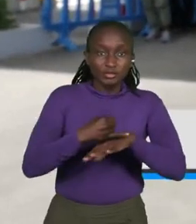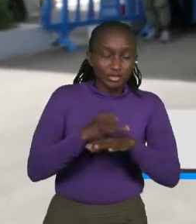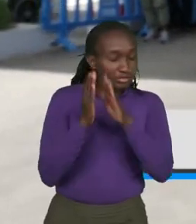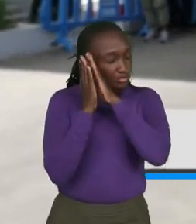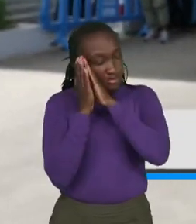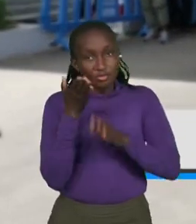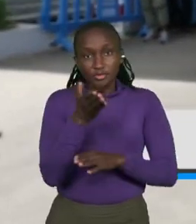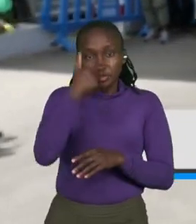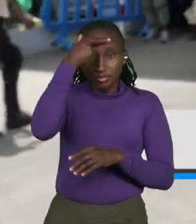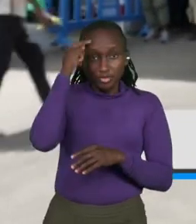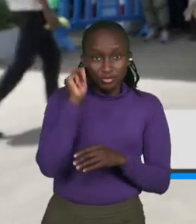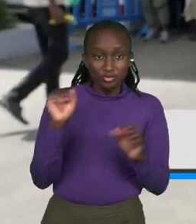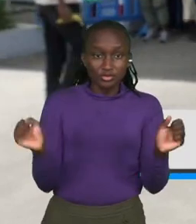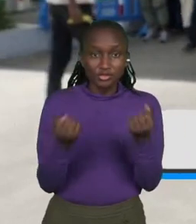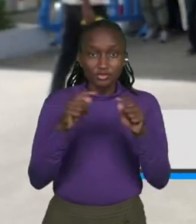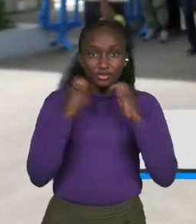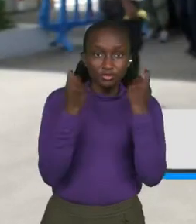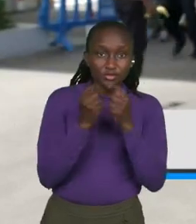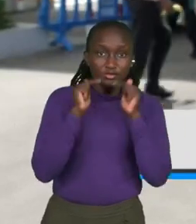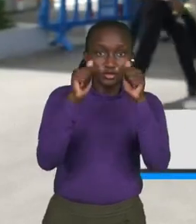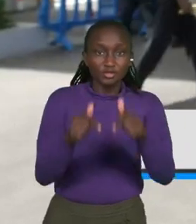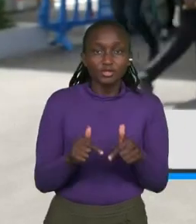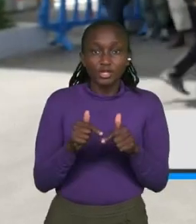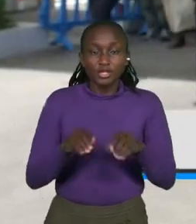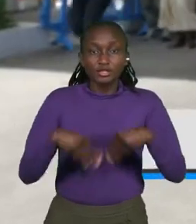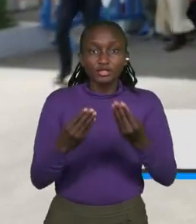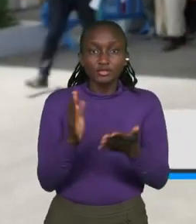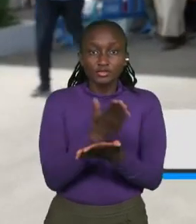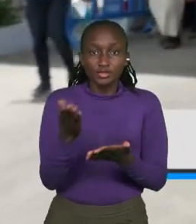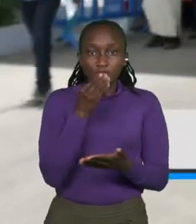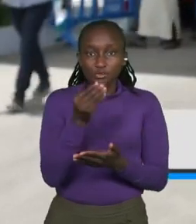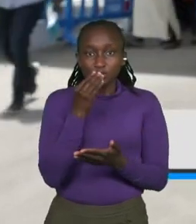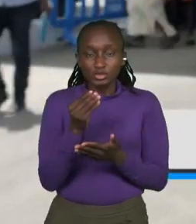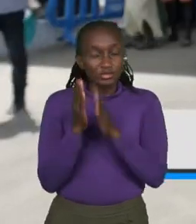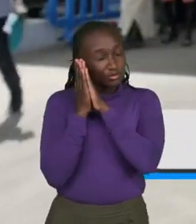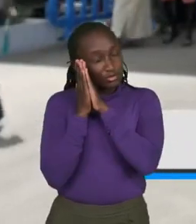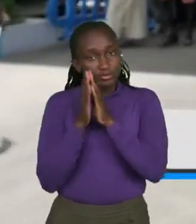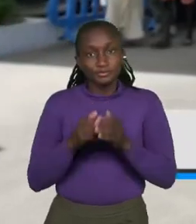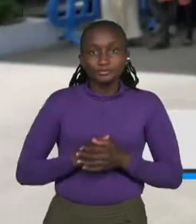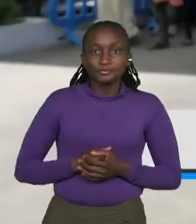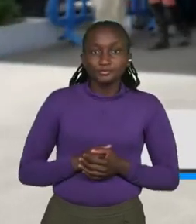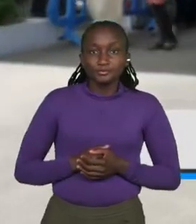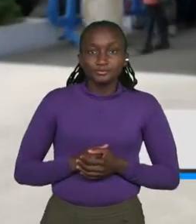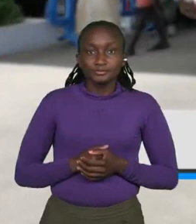there because the rescue teams arrived and they gave them something to eat and to sleep.